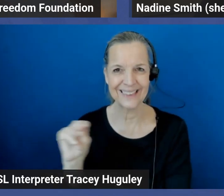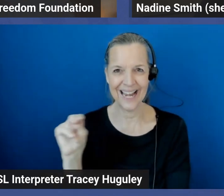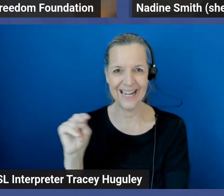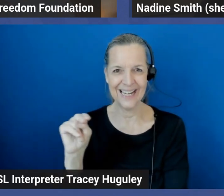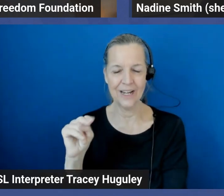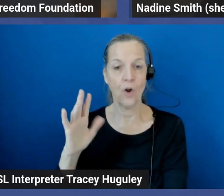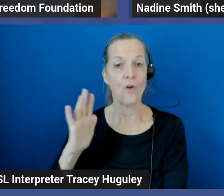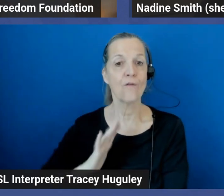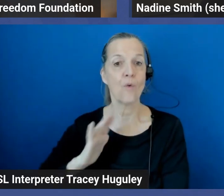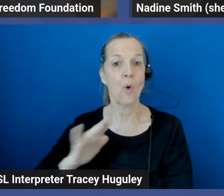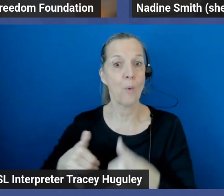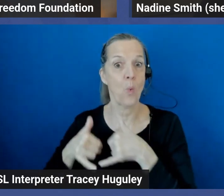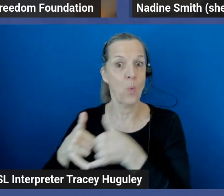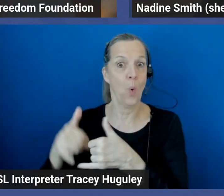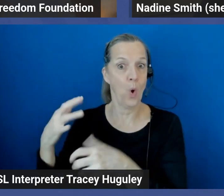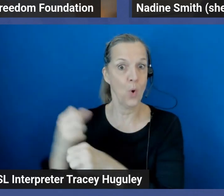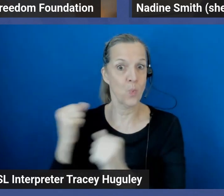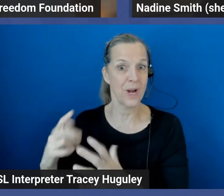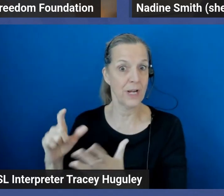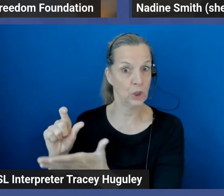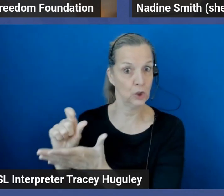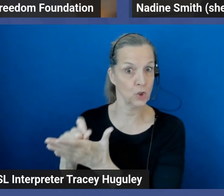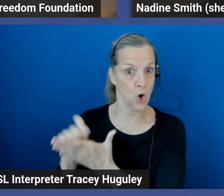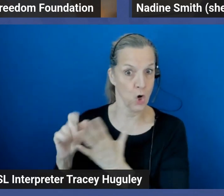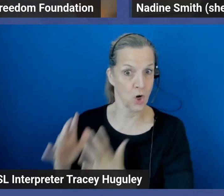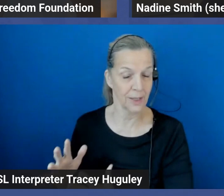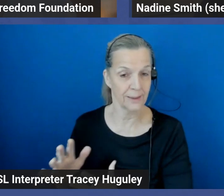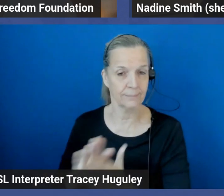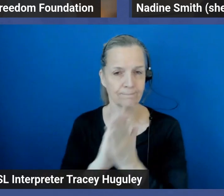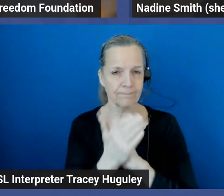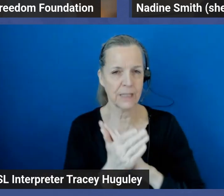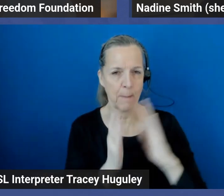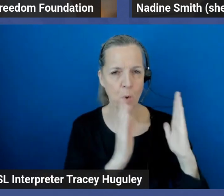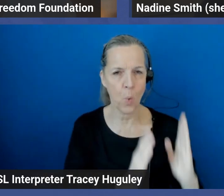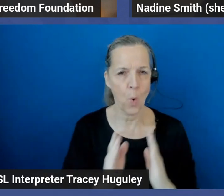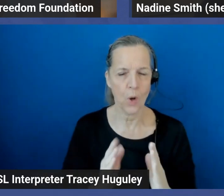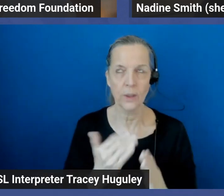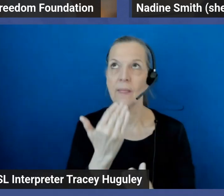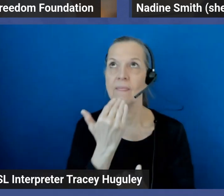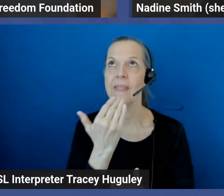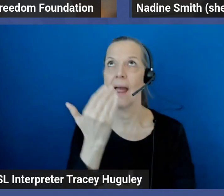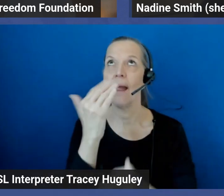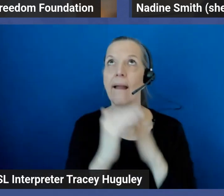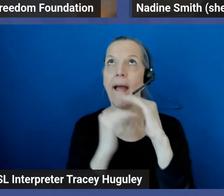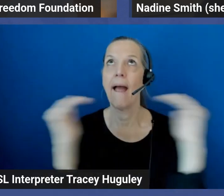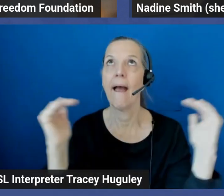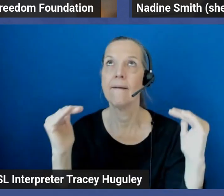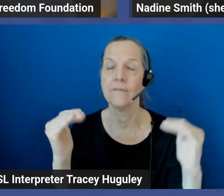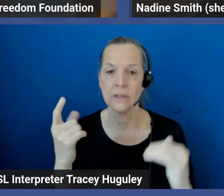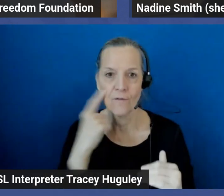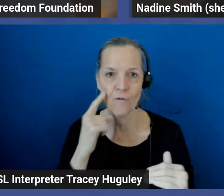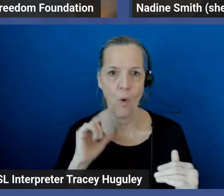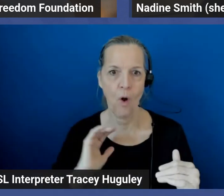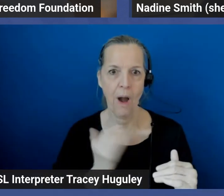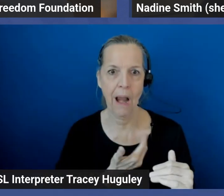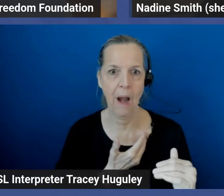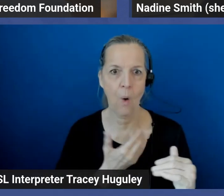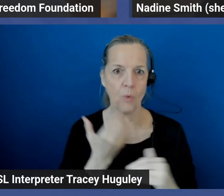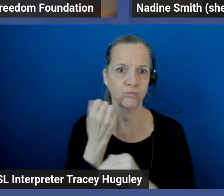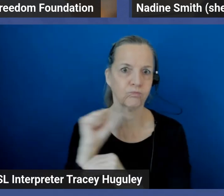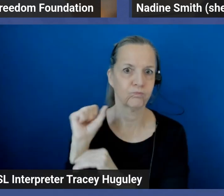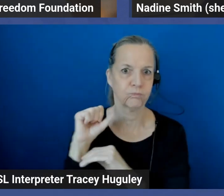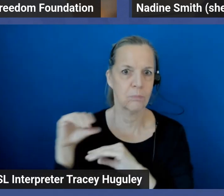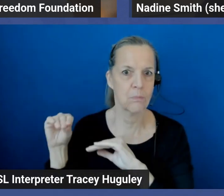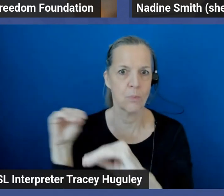a former award-winning journalist turned organizer, thank heavens for our movements, was one